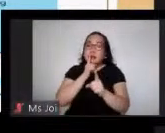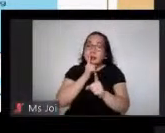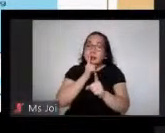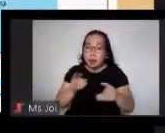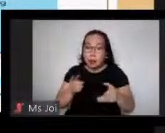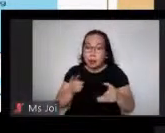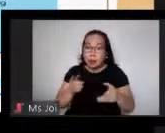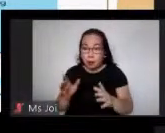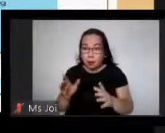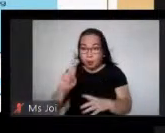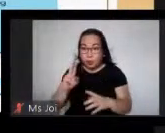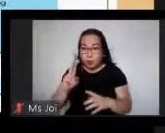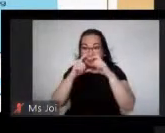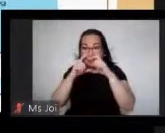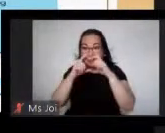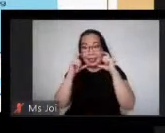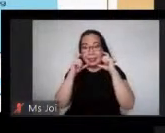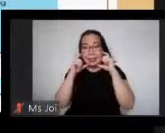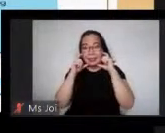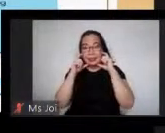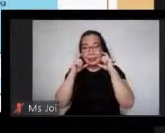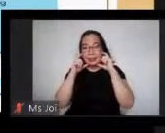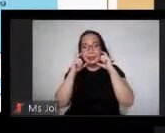ng face mask?